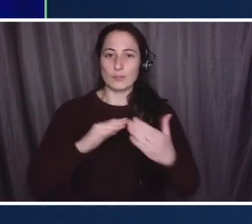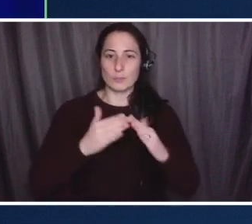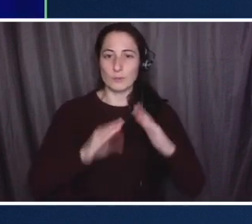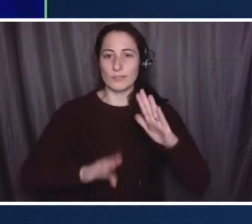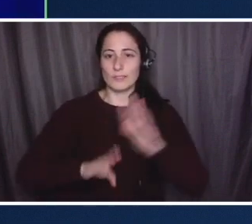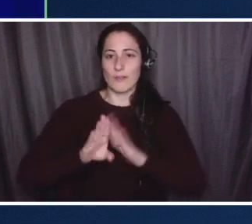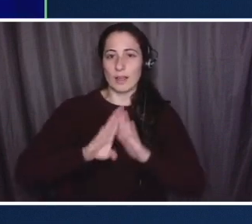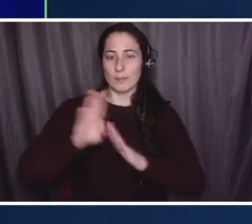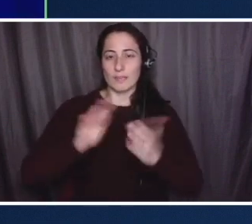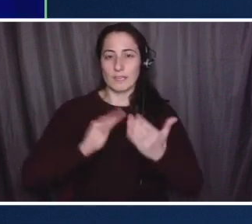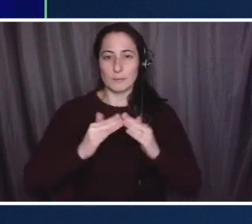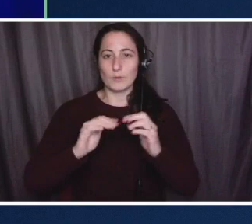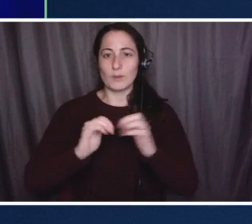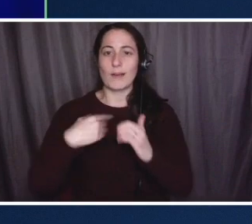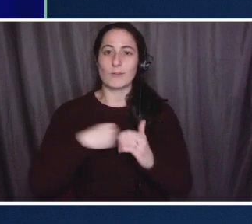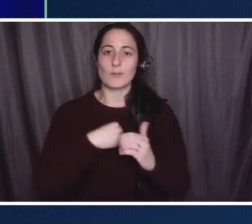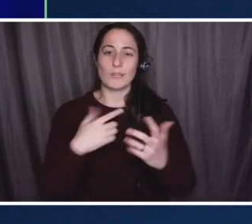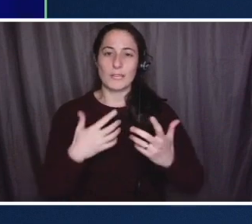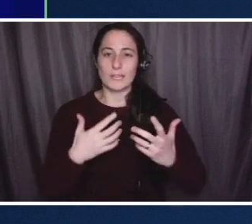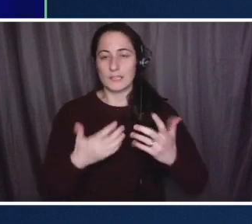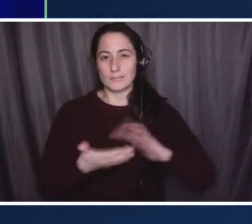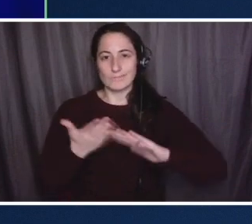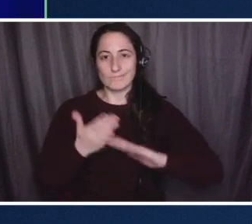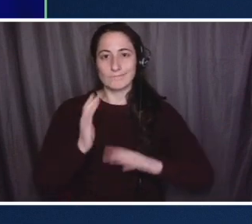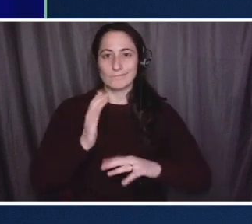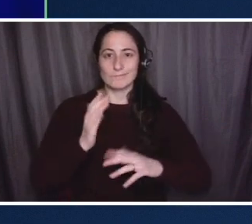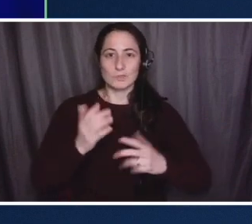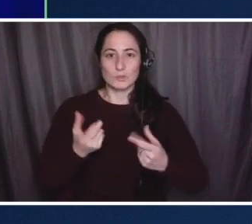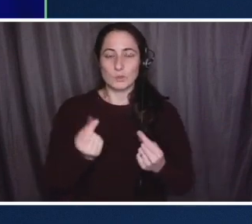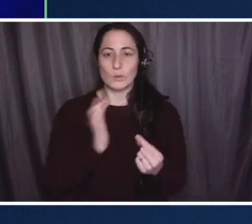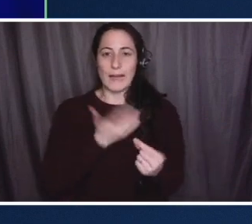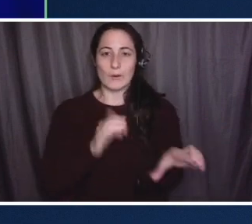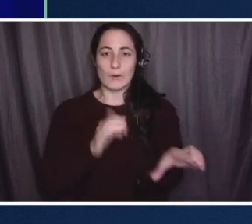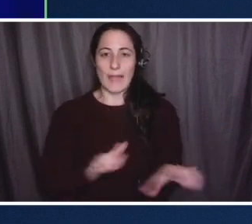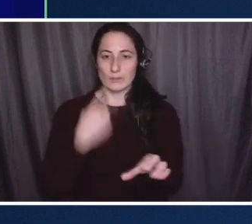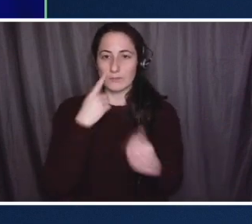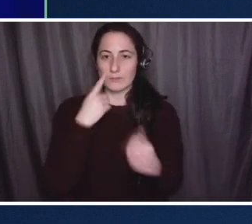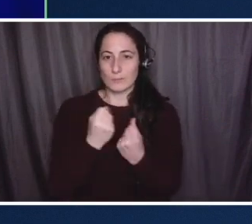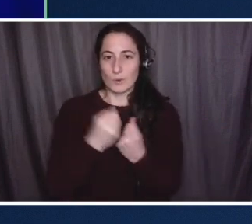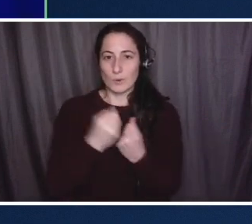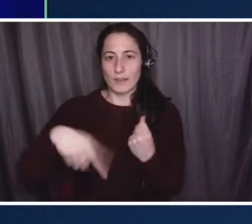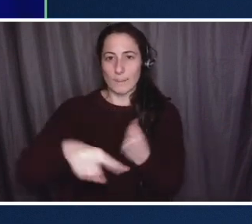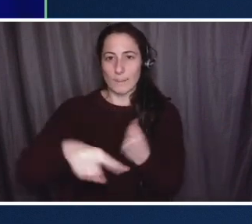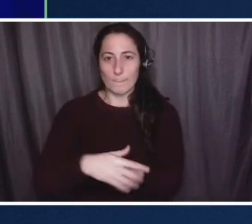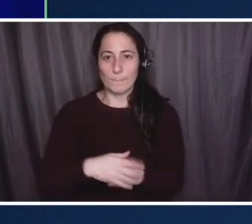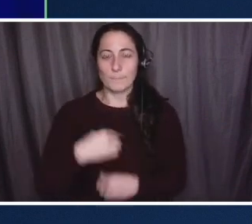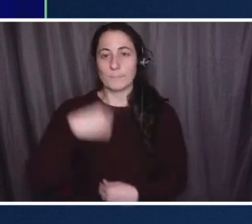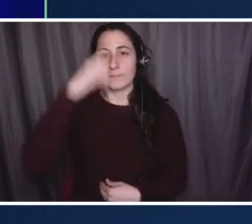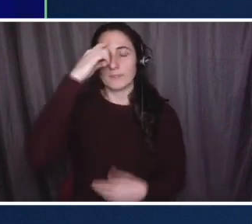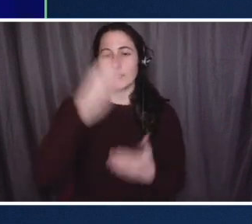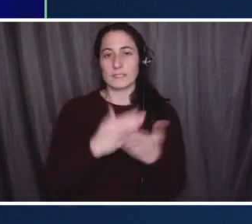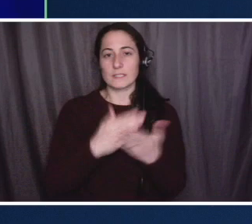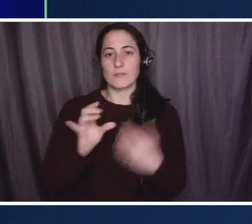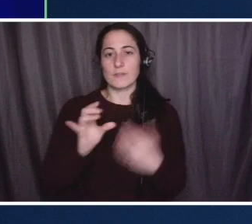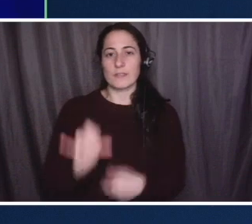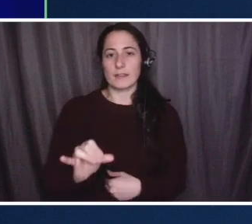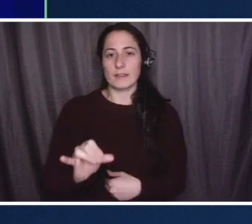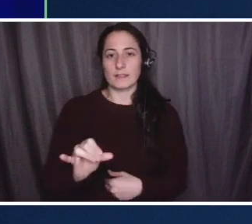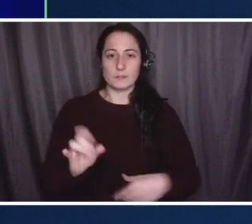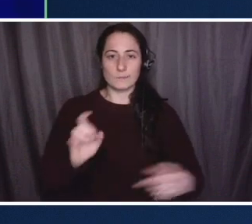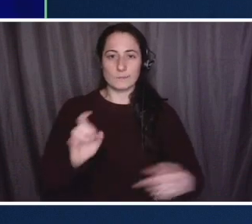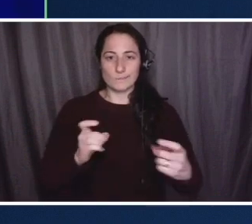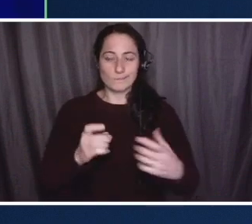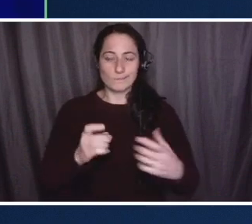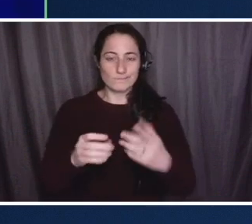of marshal our own action to get there, to be able to support them and to have them meet this moment? So I think some of that is retooling our own efforts and